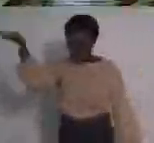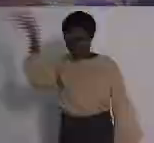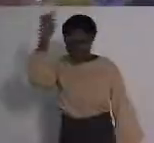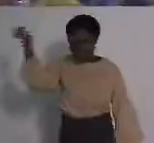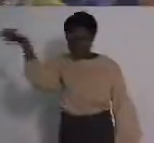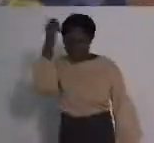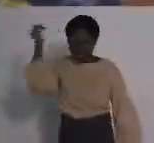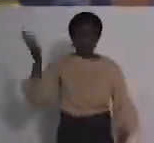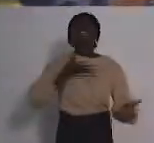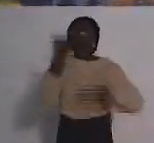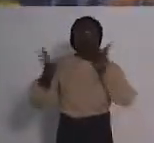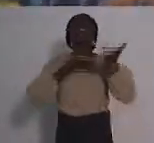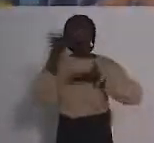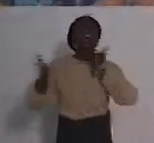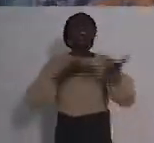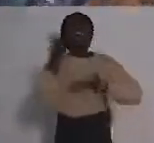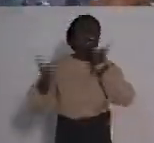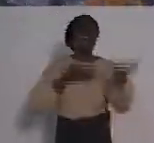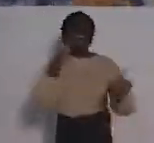sh